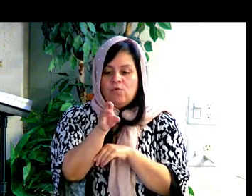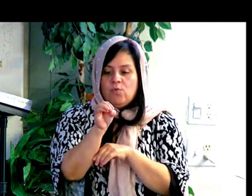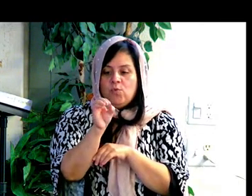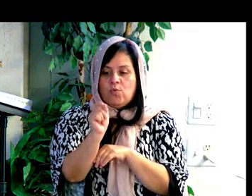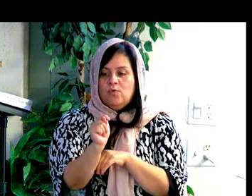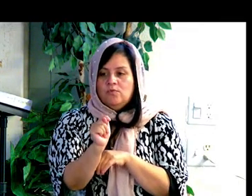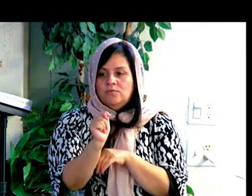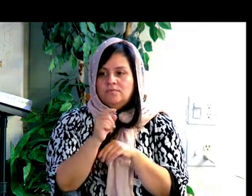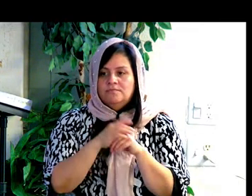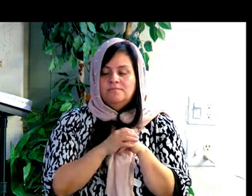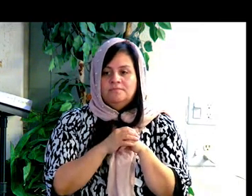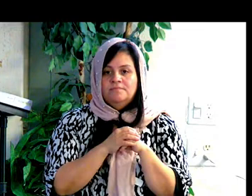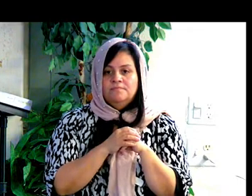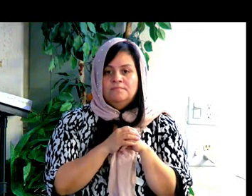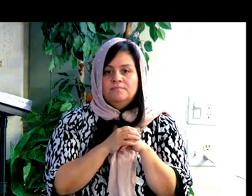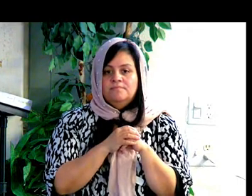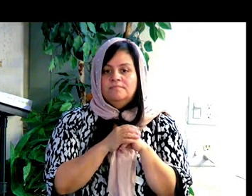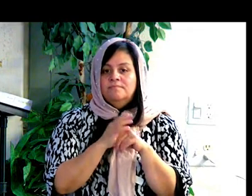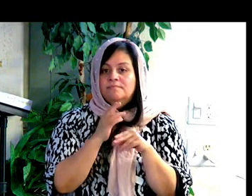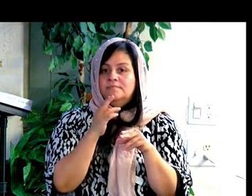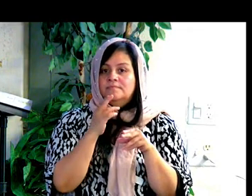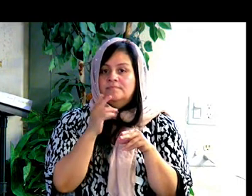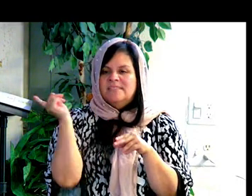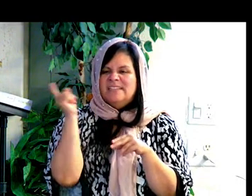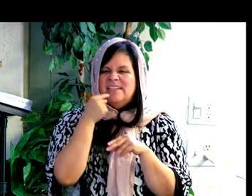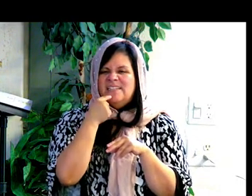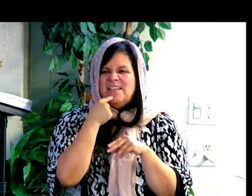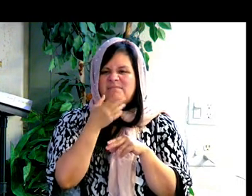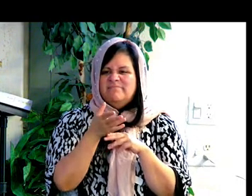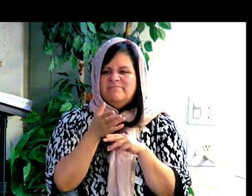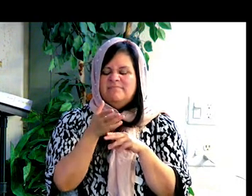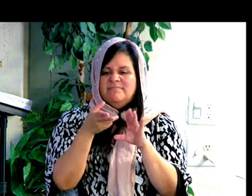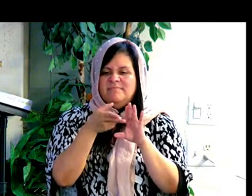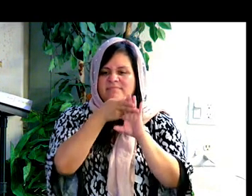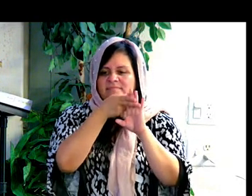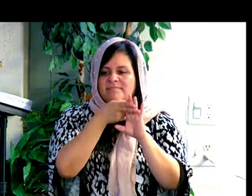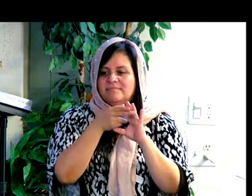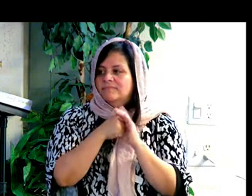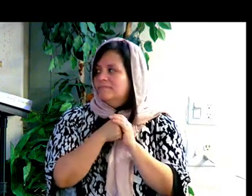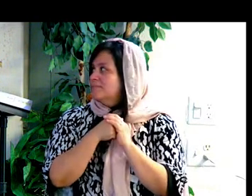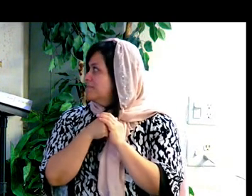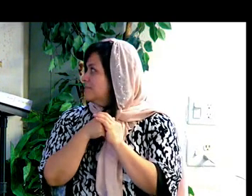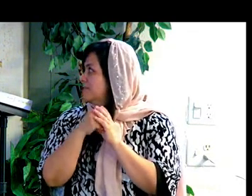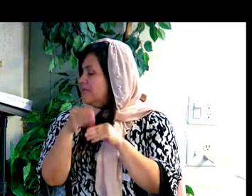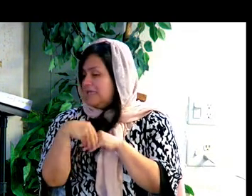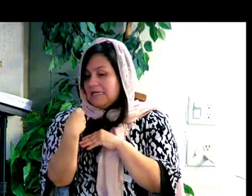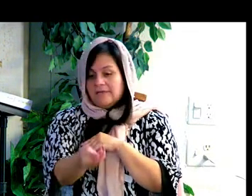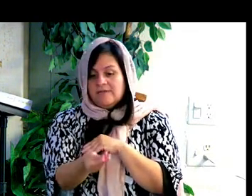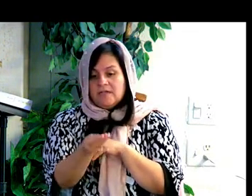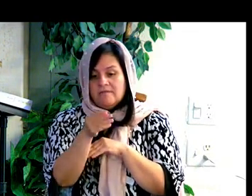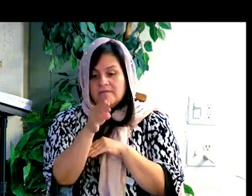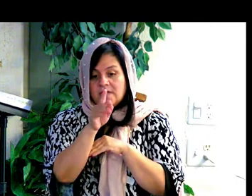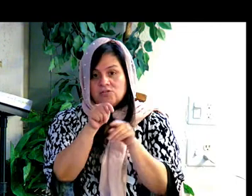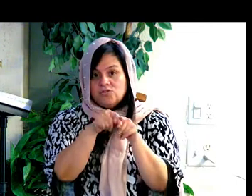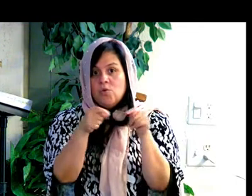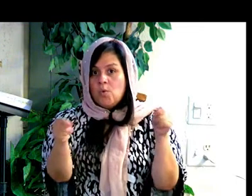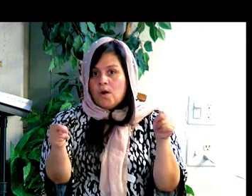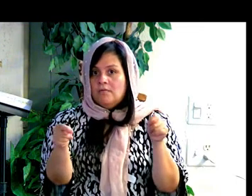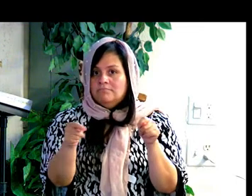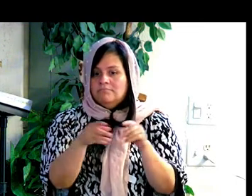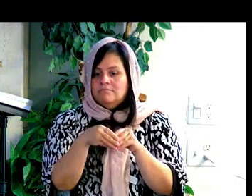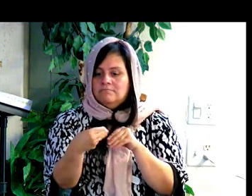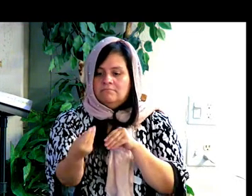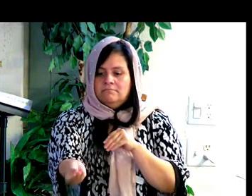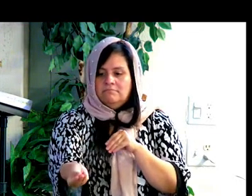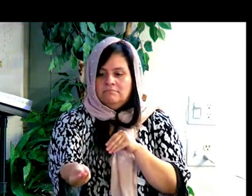Yeah, they call it the giving of the matan. They call it the man matan toratenu, the giving of our Torah. The gift of our